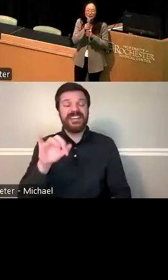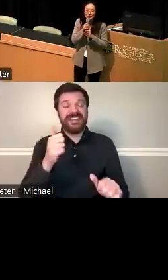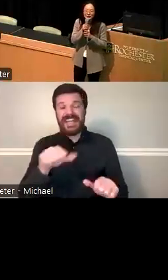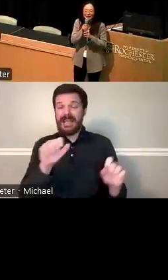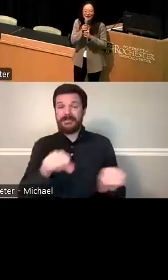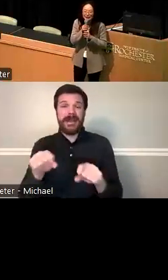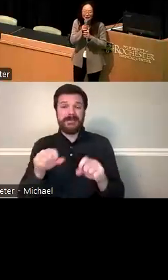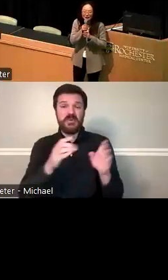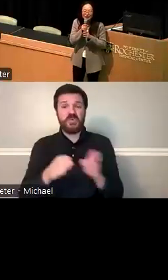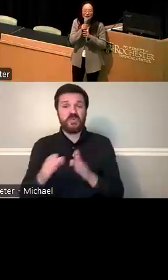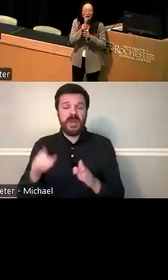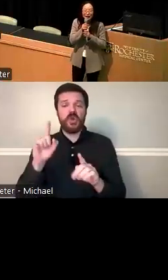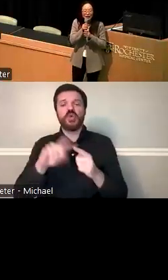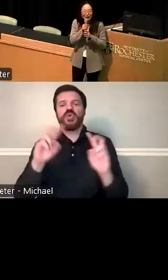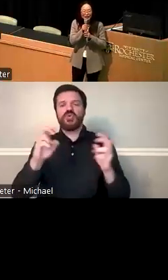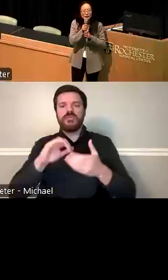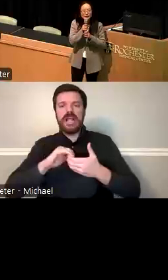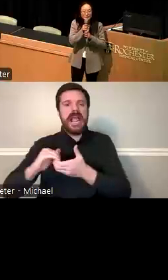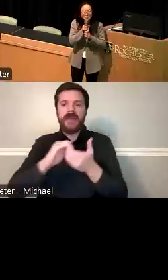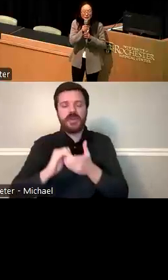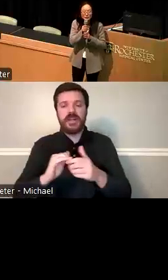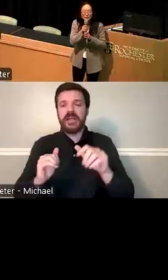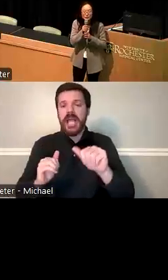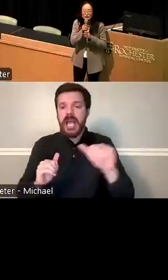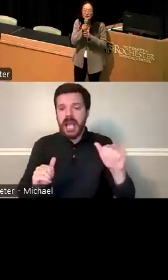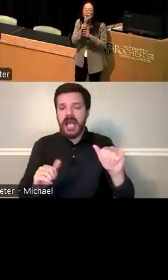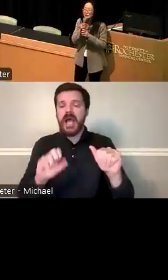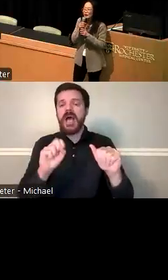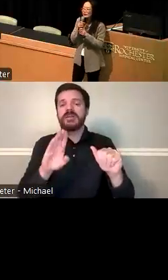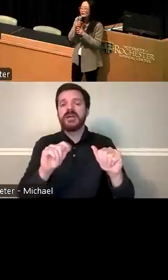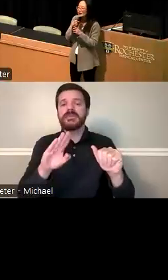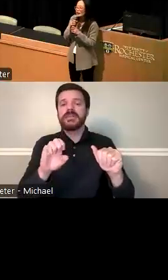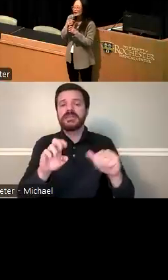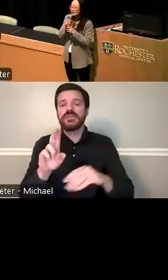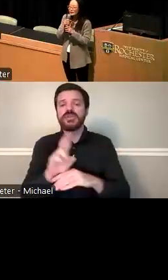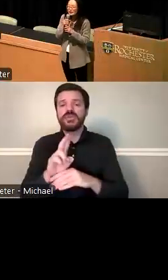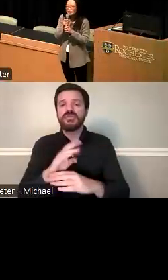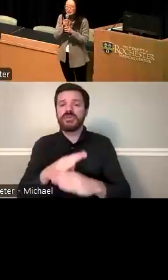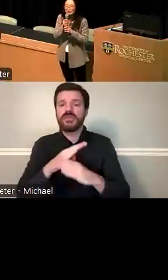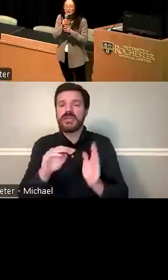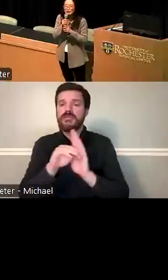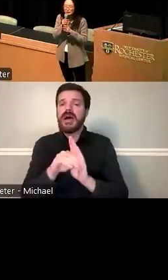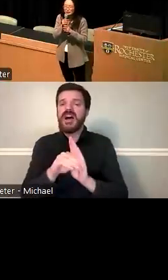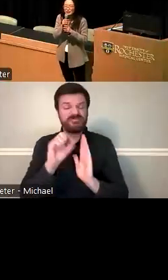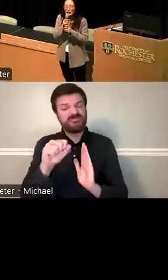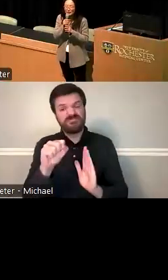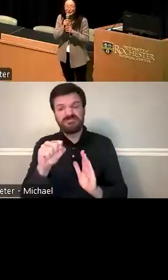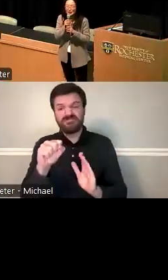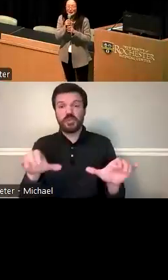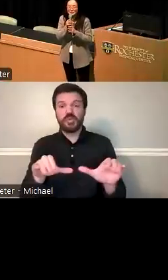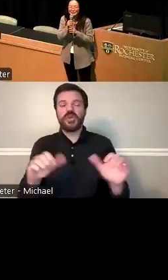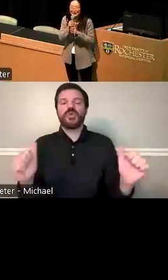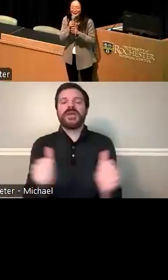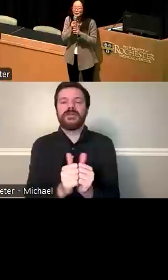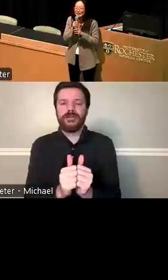can collaborate in the AA or substance abuse prevention type of model, I think we need to do it together.